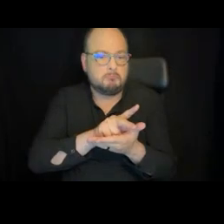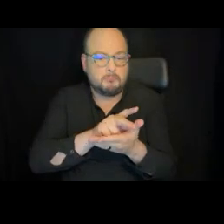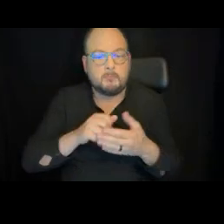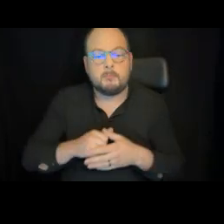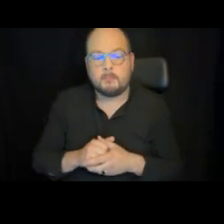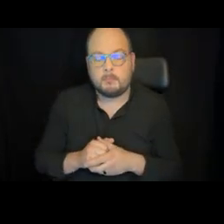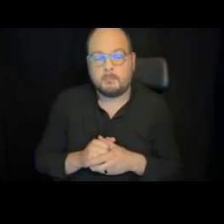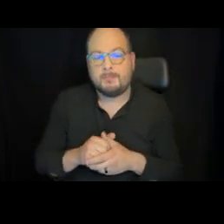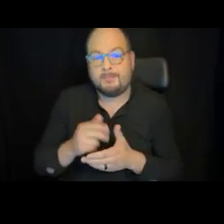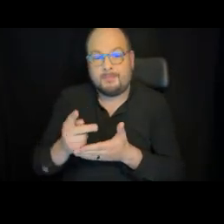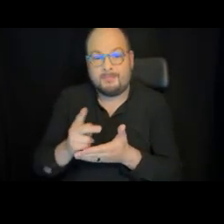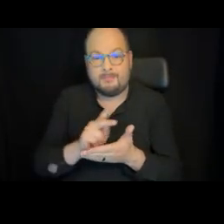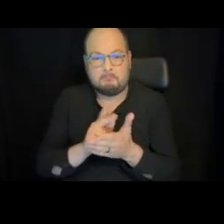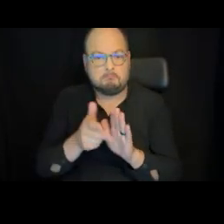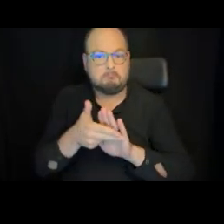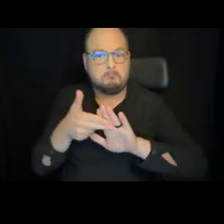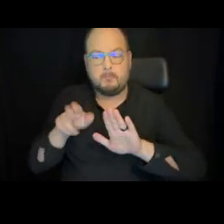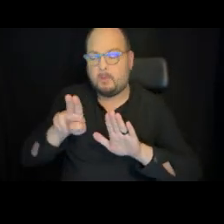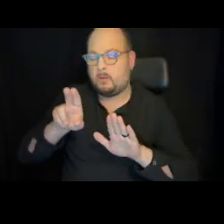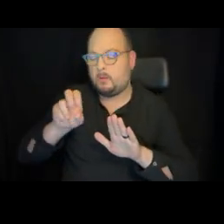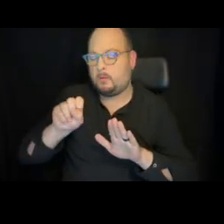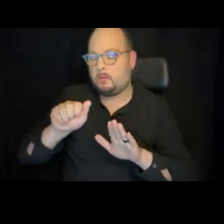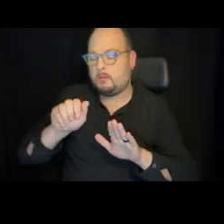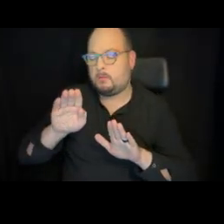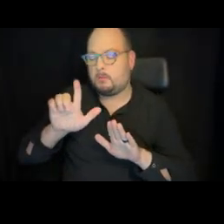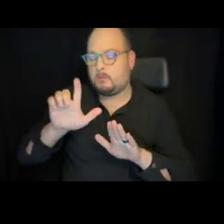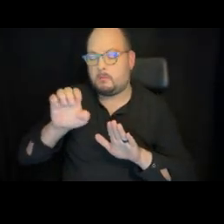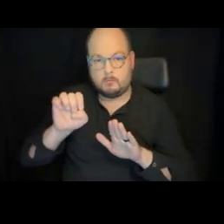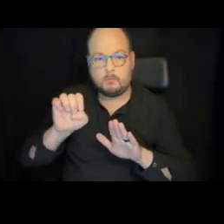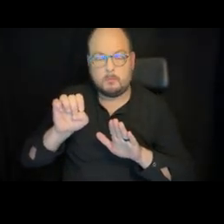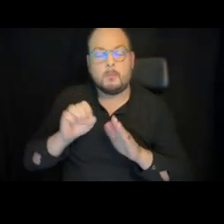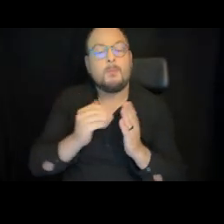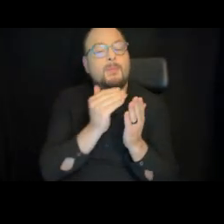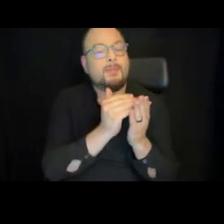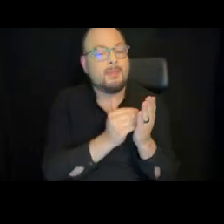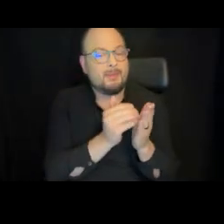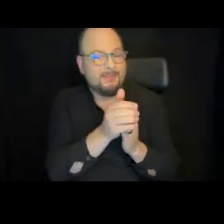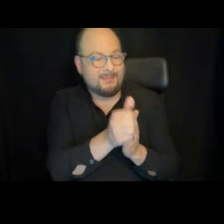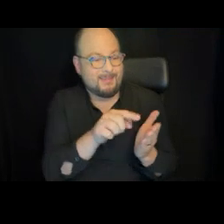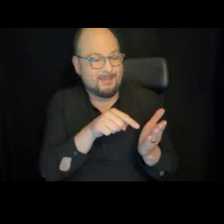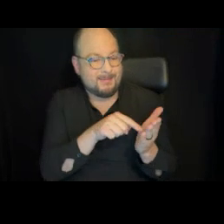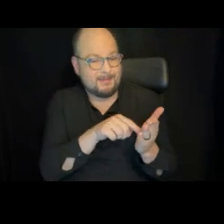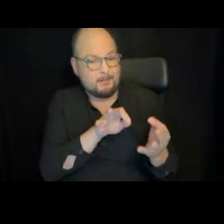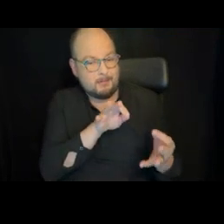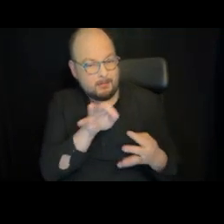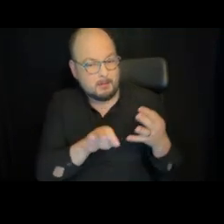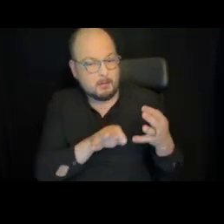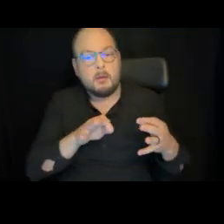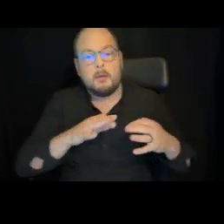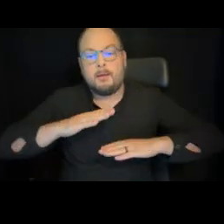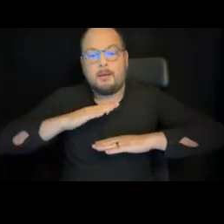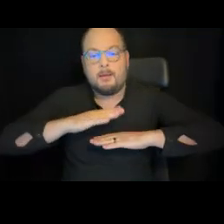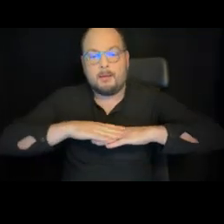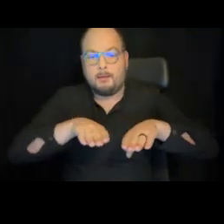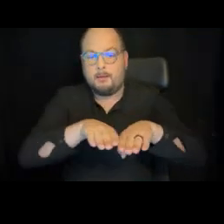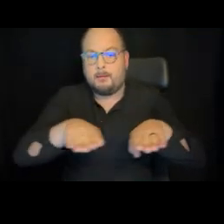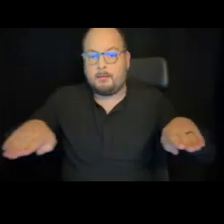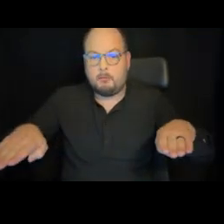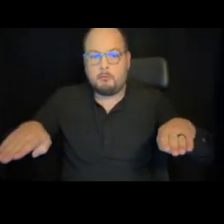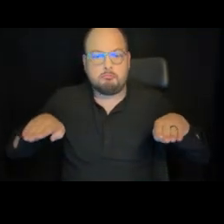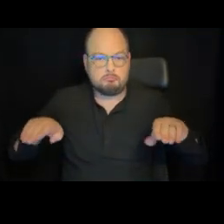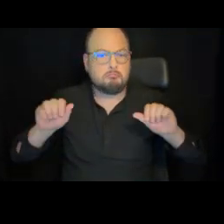the guidelines specify that counters may be at the standard height of 36